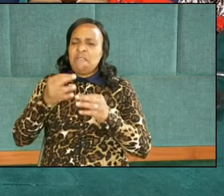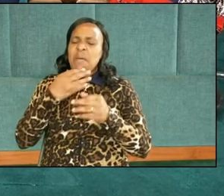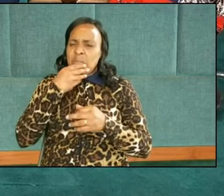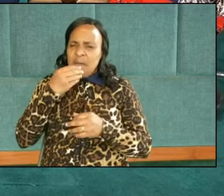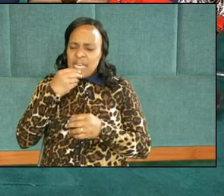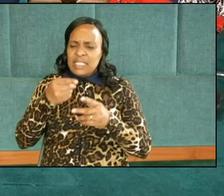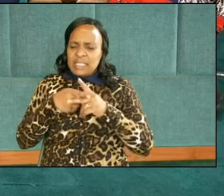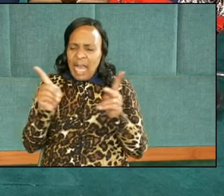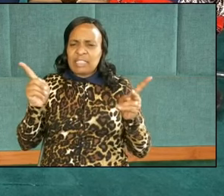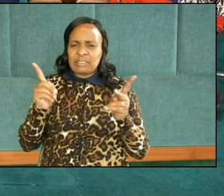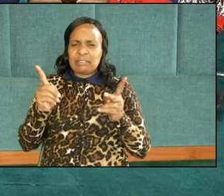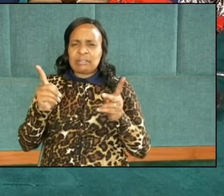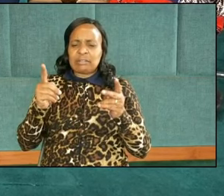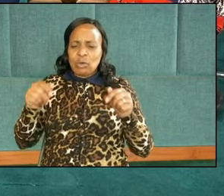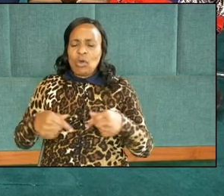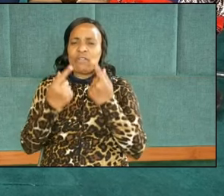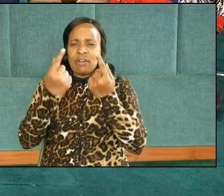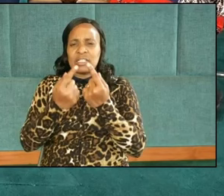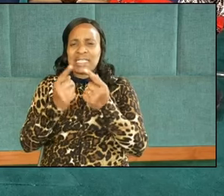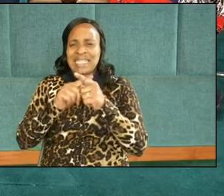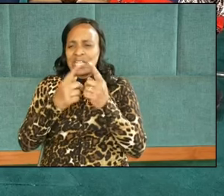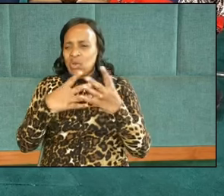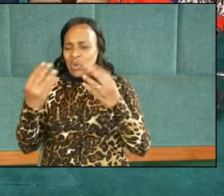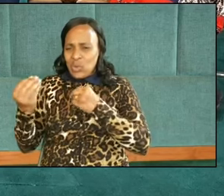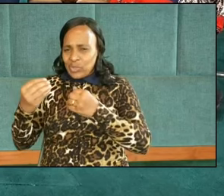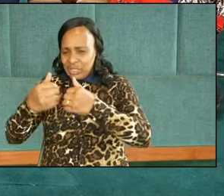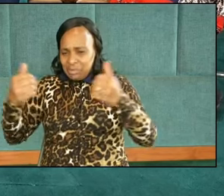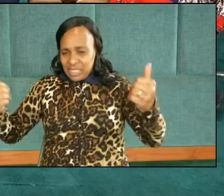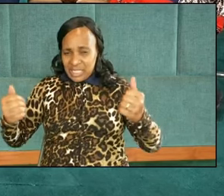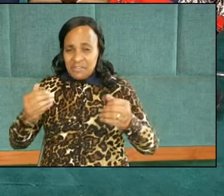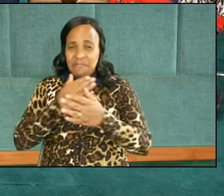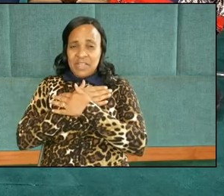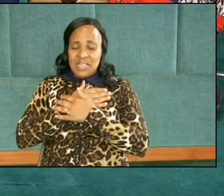gossip separate close friends." Mm-hmm. The